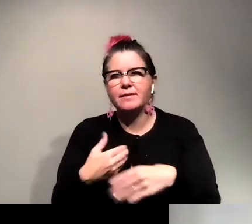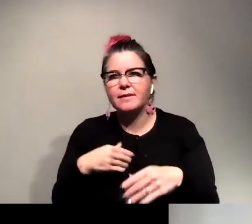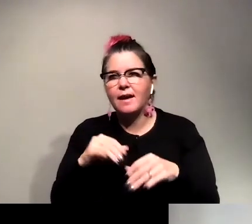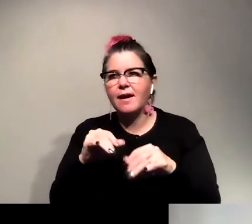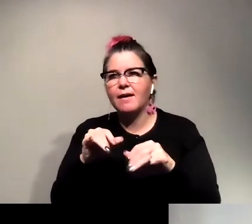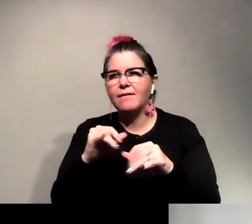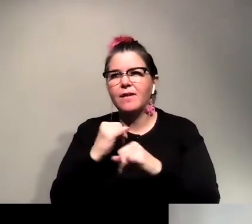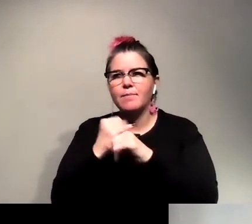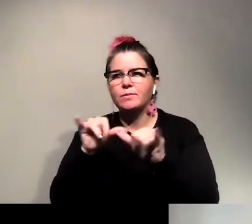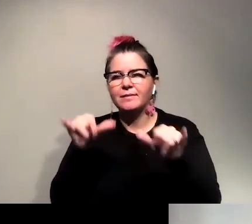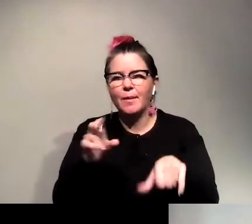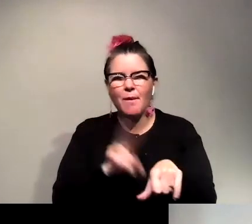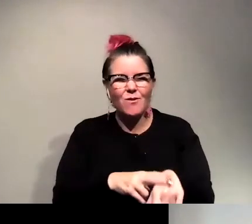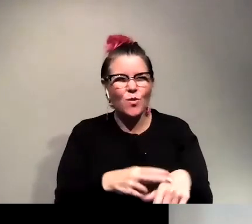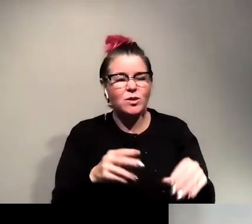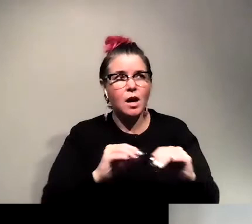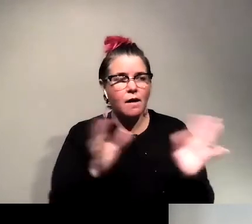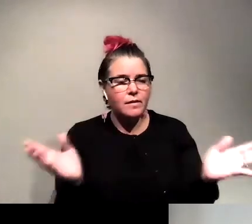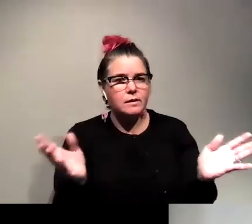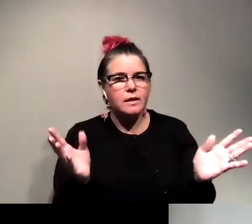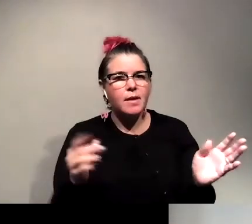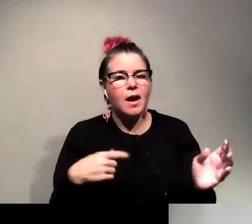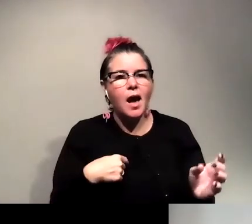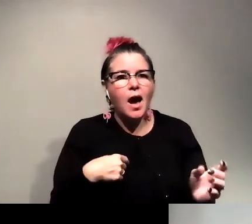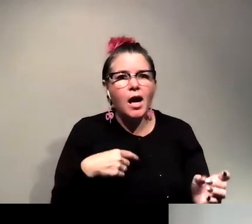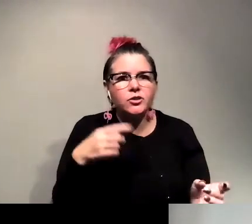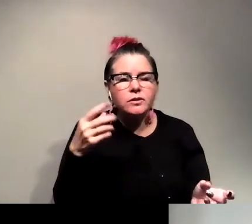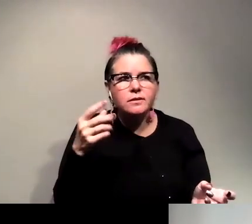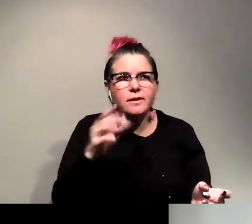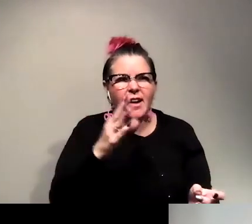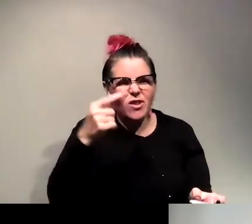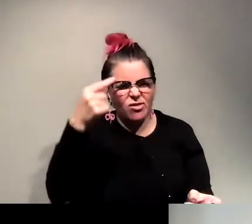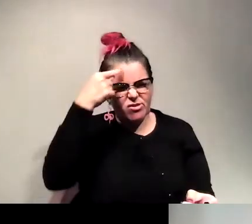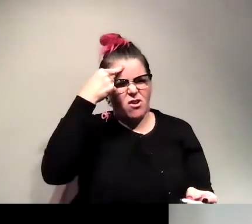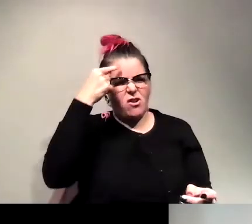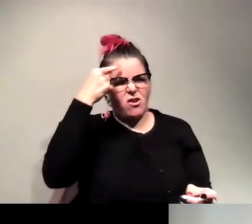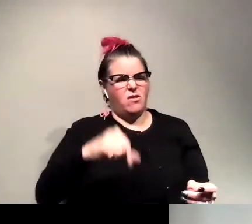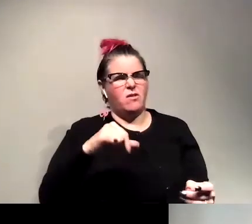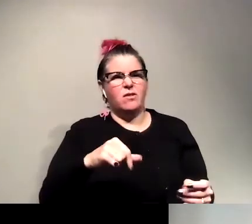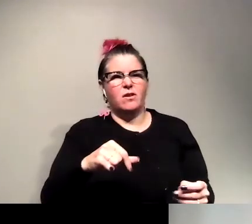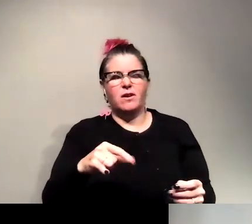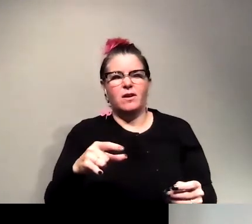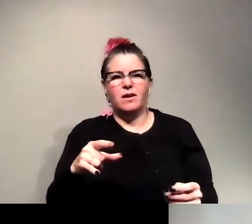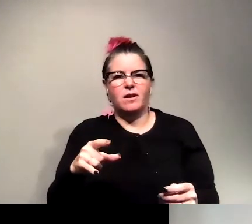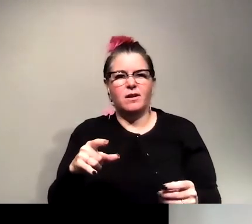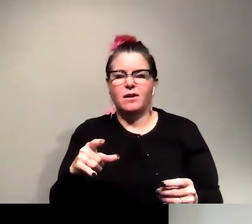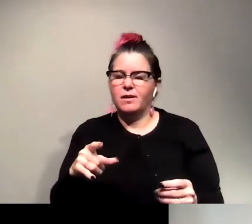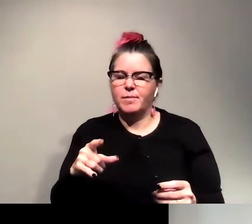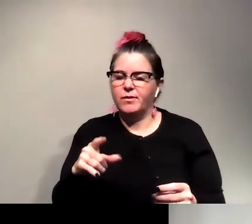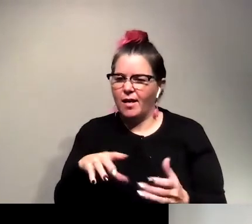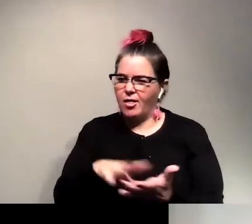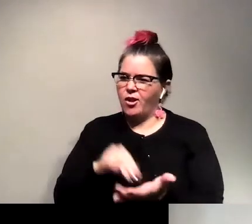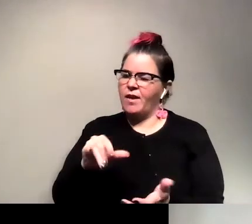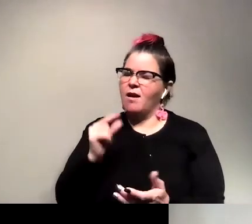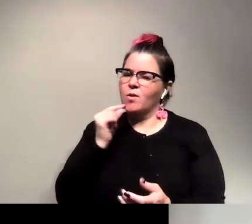they do, totally. Like, obviously. But like, I just never thought about plants having an immune system, and it totally was so cool. There's